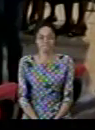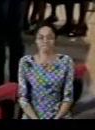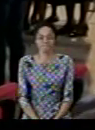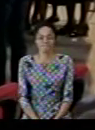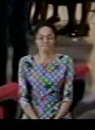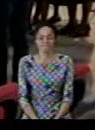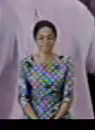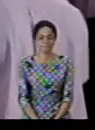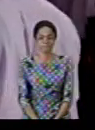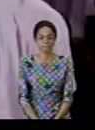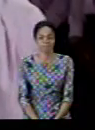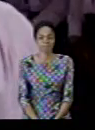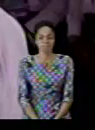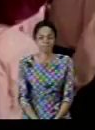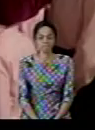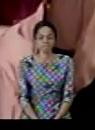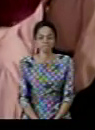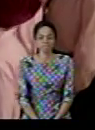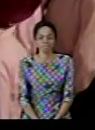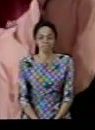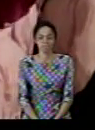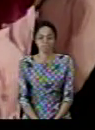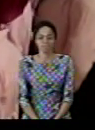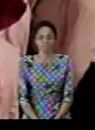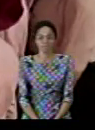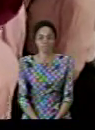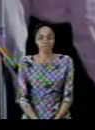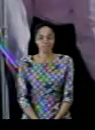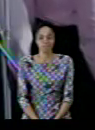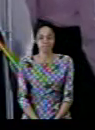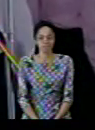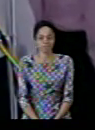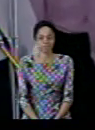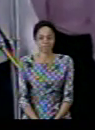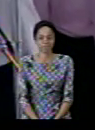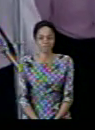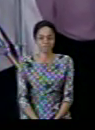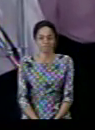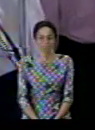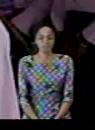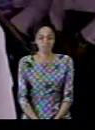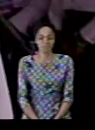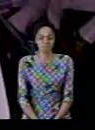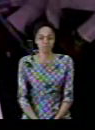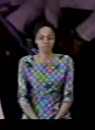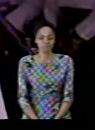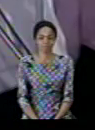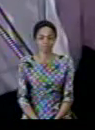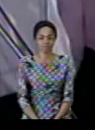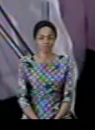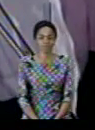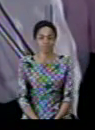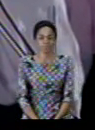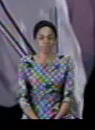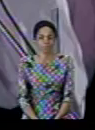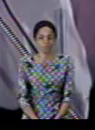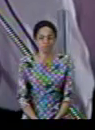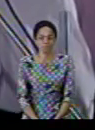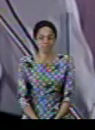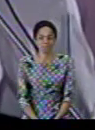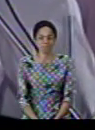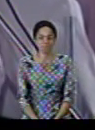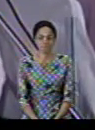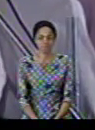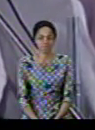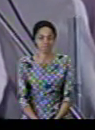Wom wom la wo, wom wom la wo, pata pata fatu, igitolu agbe. Wom wom